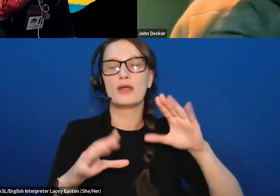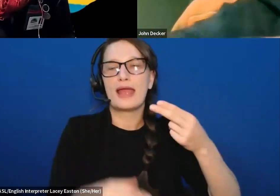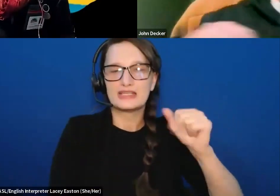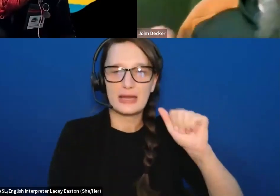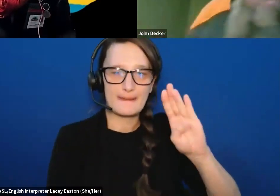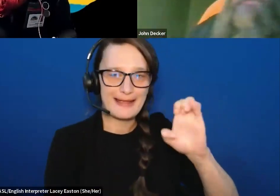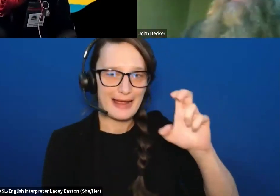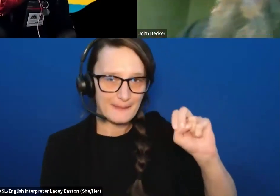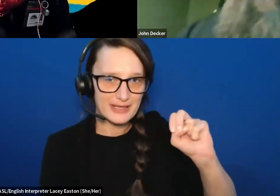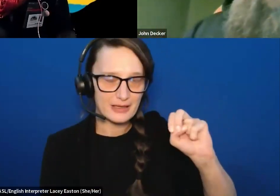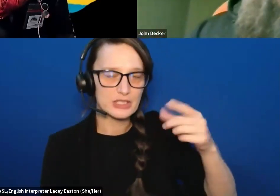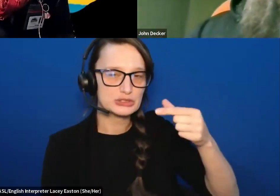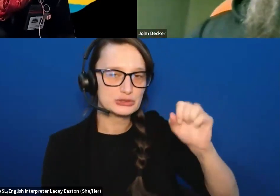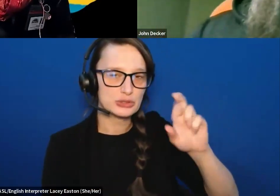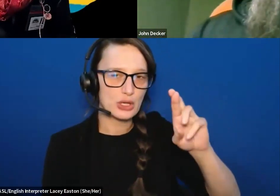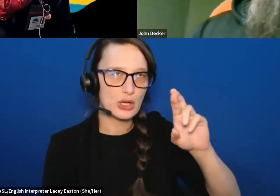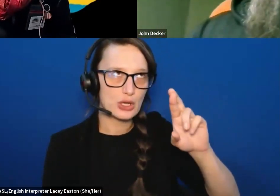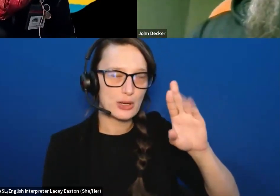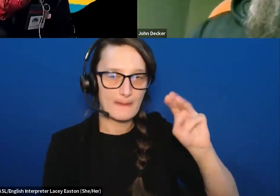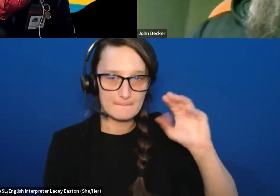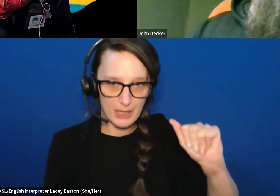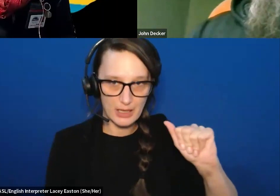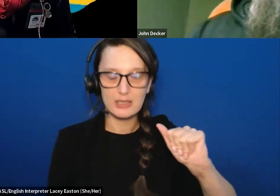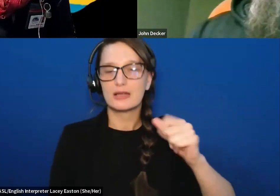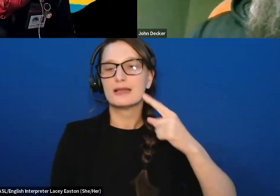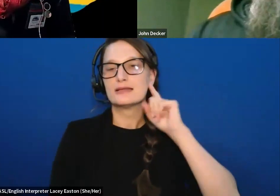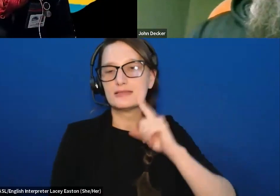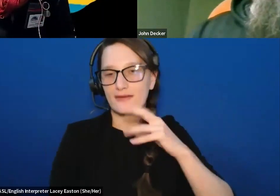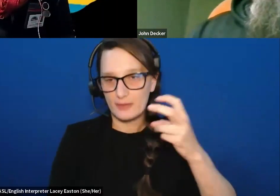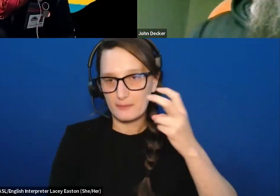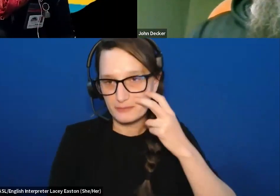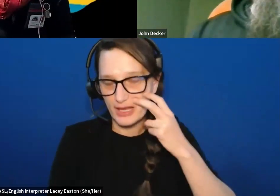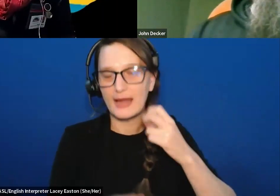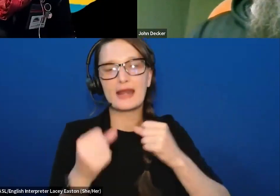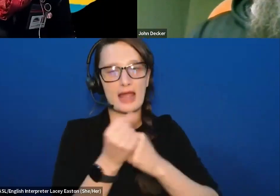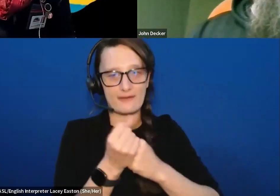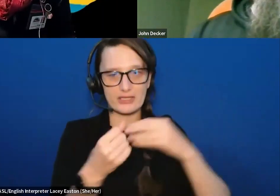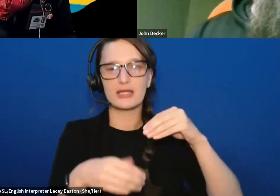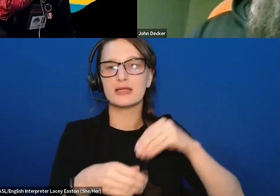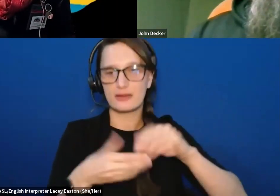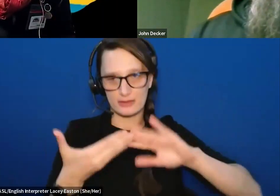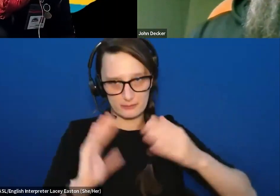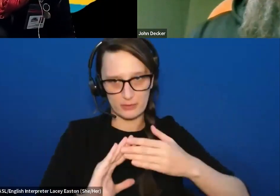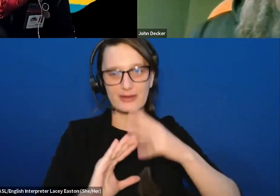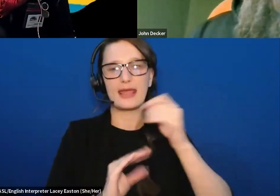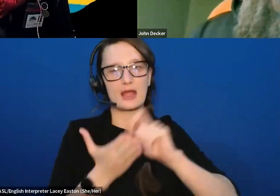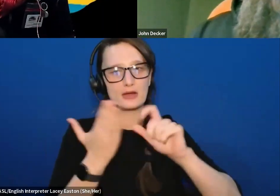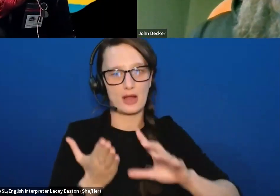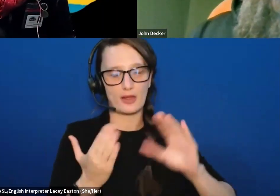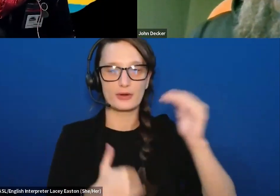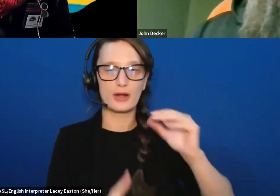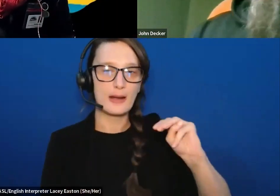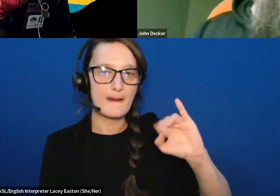community and the blind community for equal access, and she's also an author. Michelle Banks, Heather